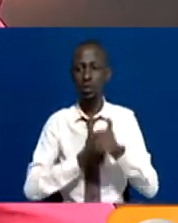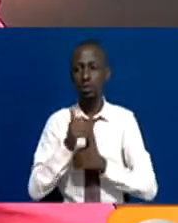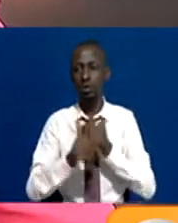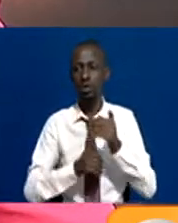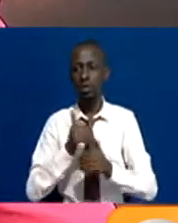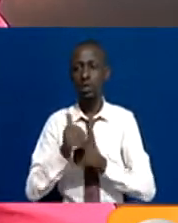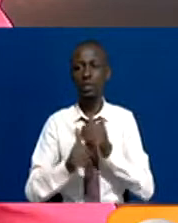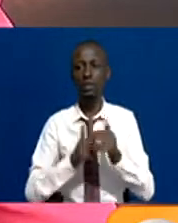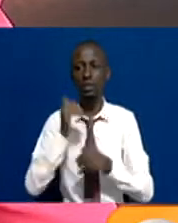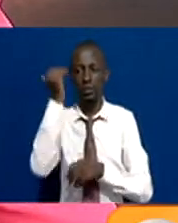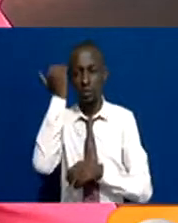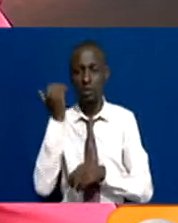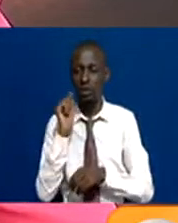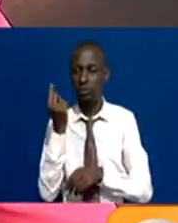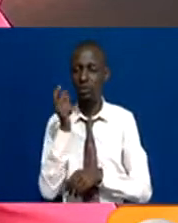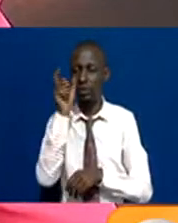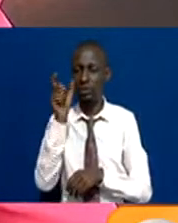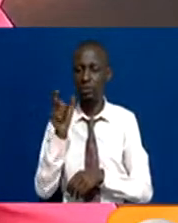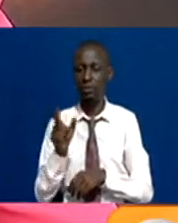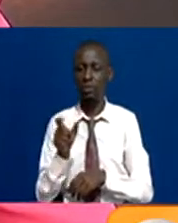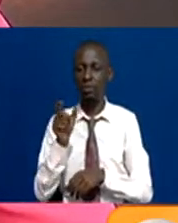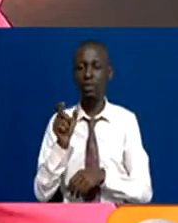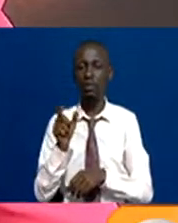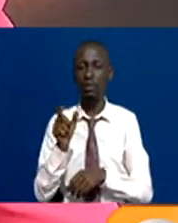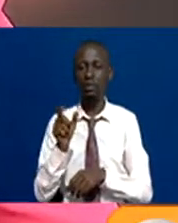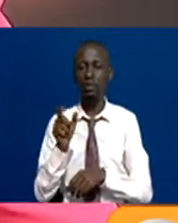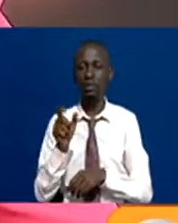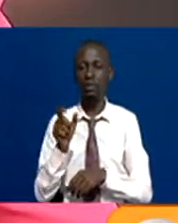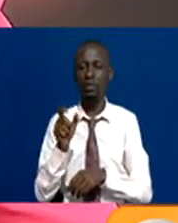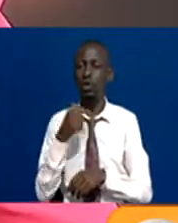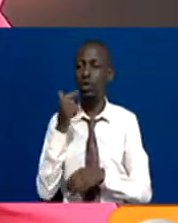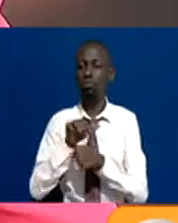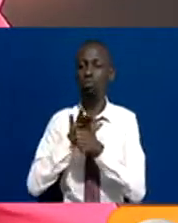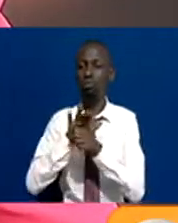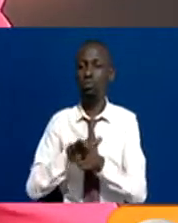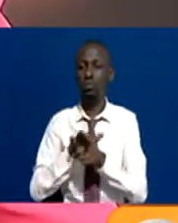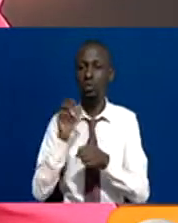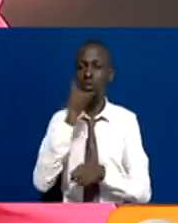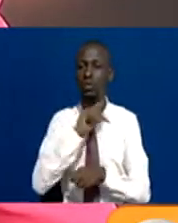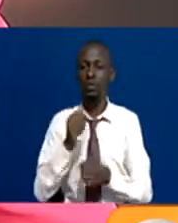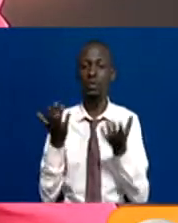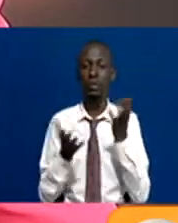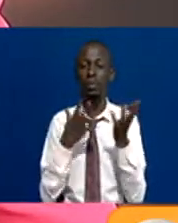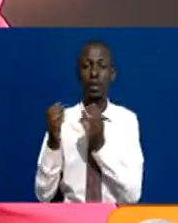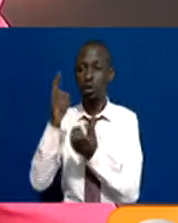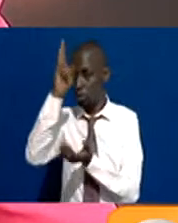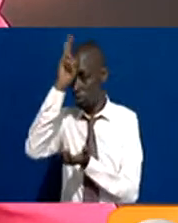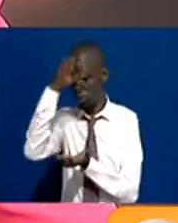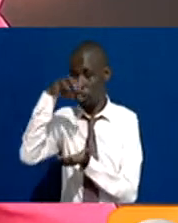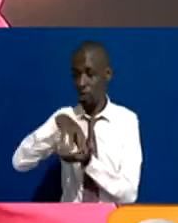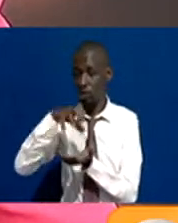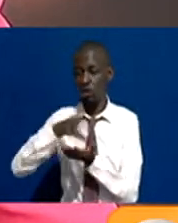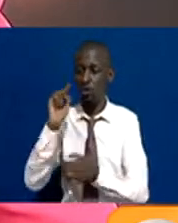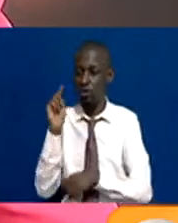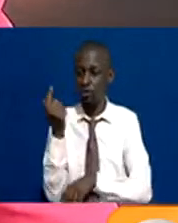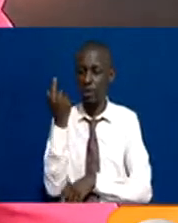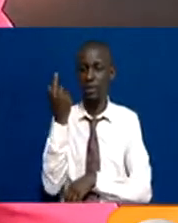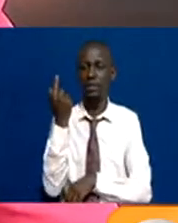first person that, of course, they told that they've been abused, then they probably went to the police station the first time,